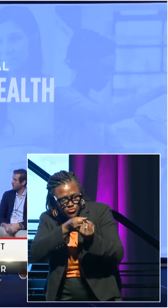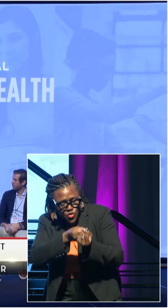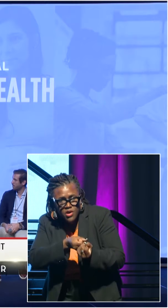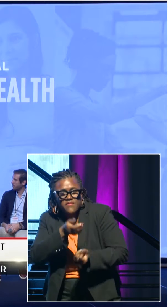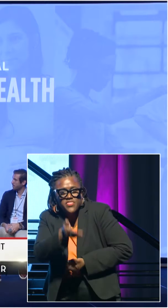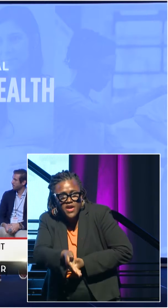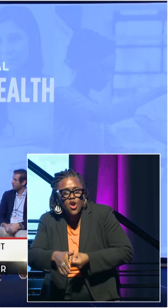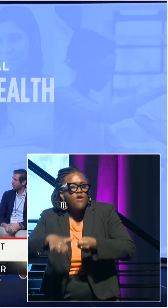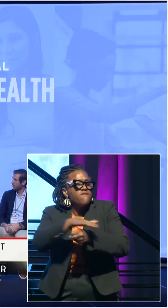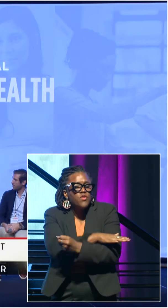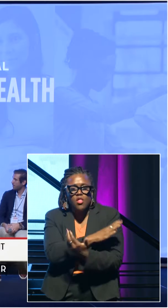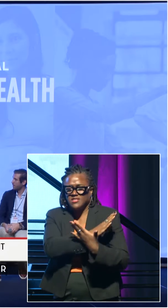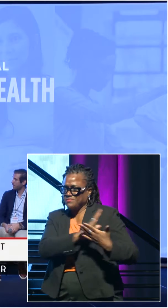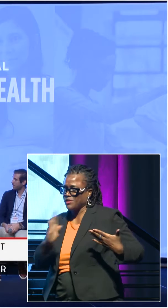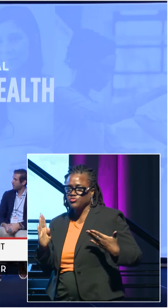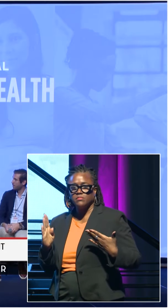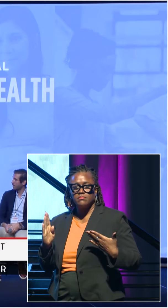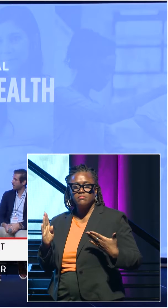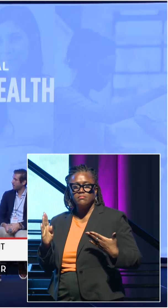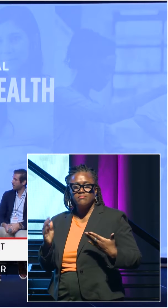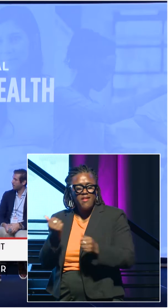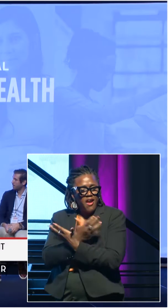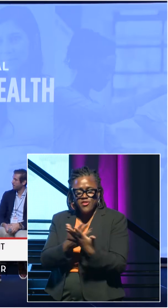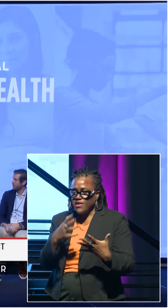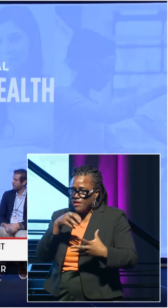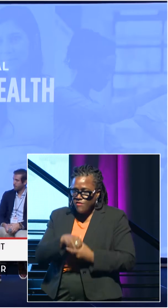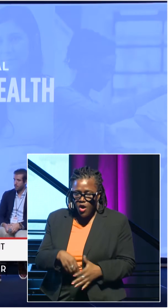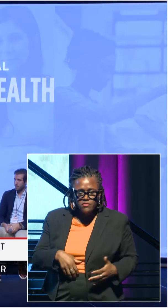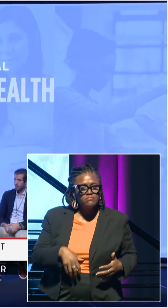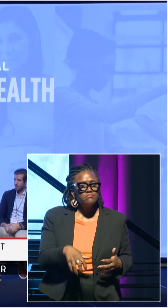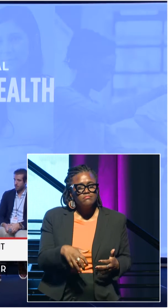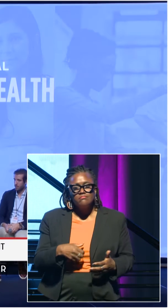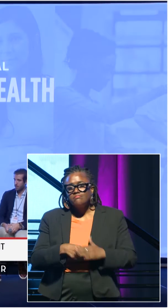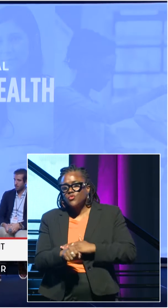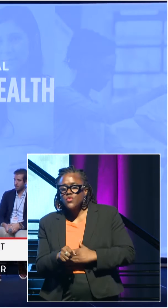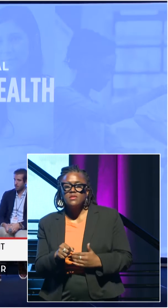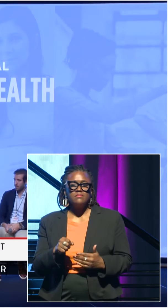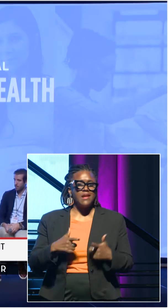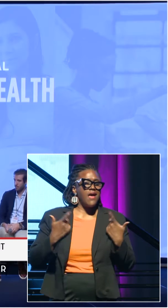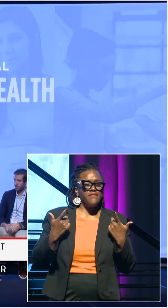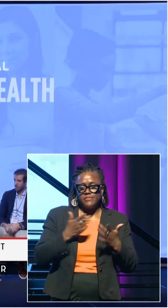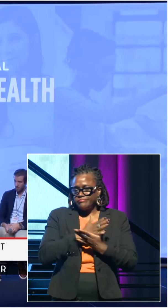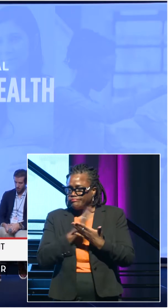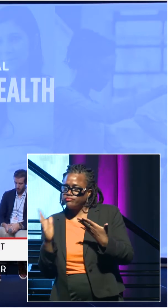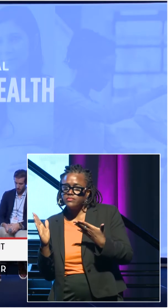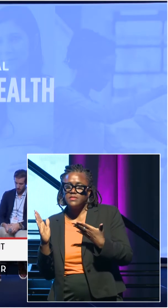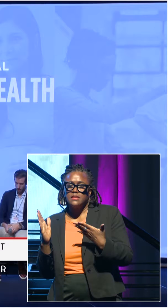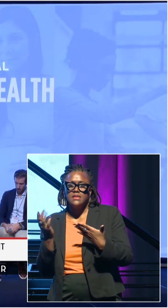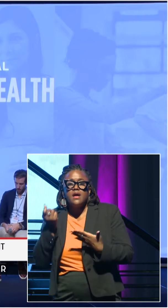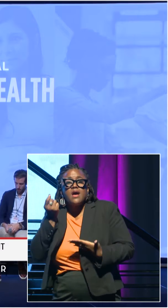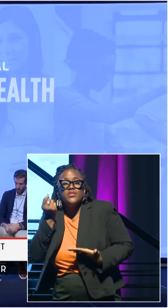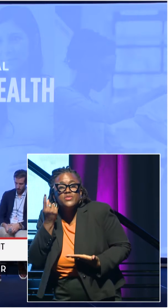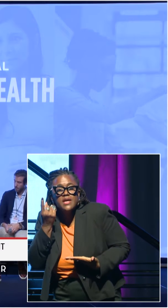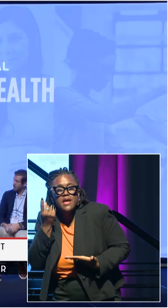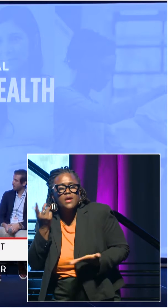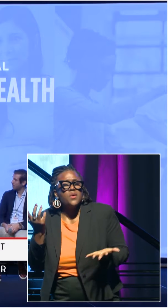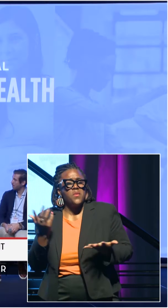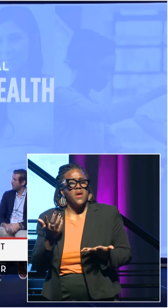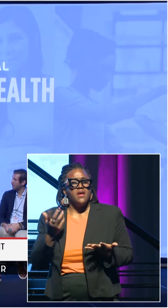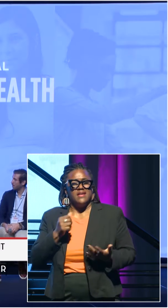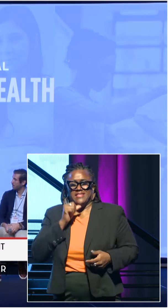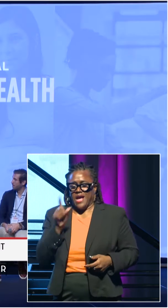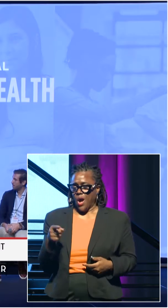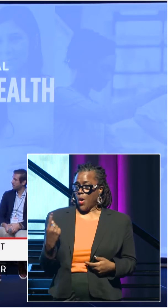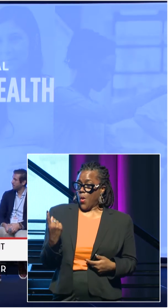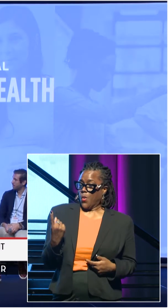at the full spectrum of reproductive and maternal, the lifespan. So just understand that it's not